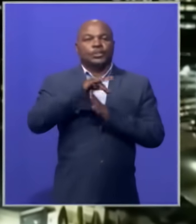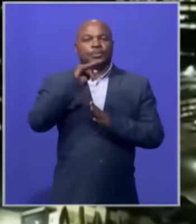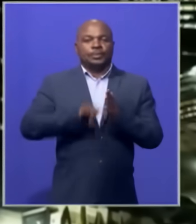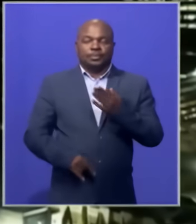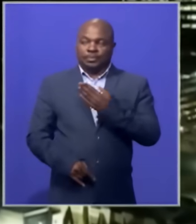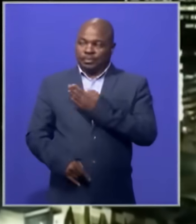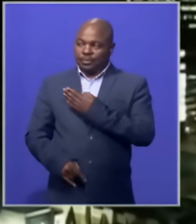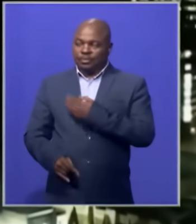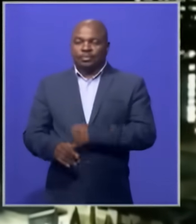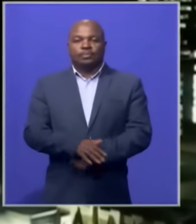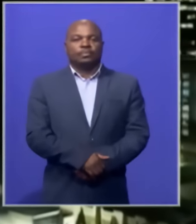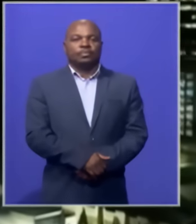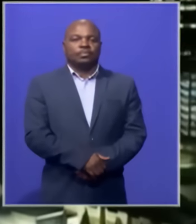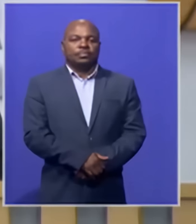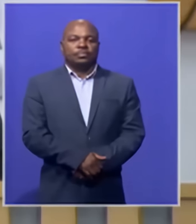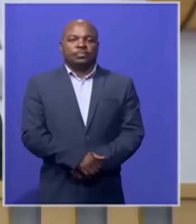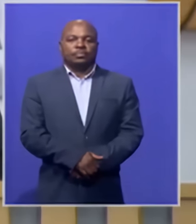tše.